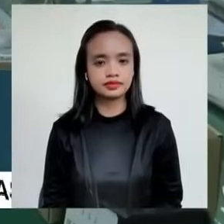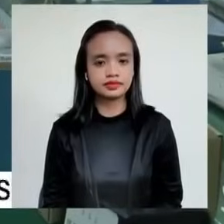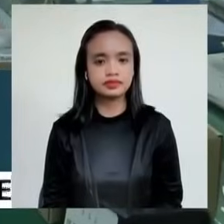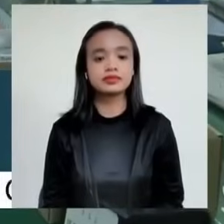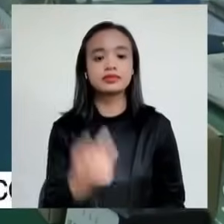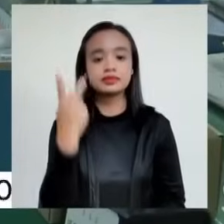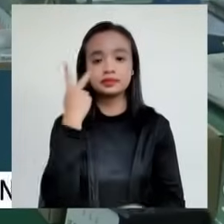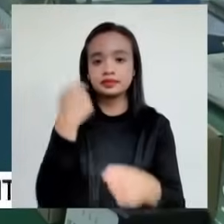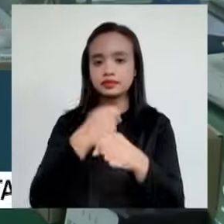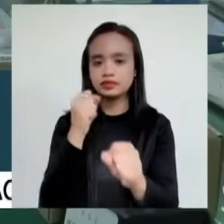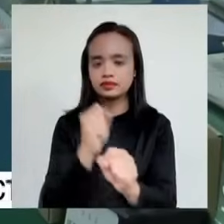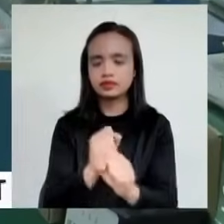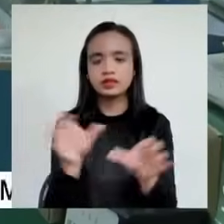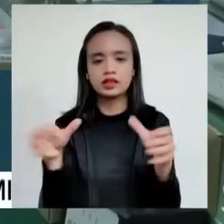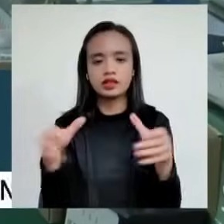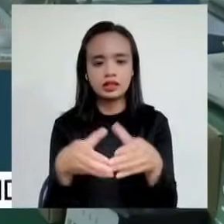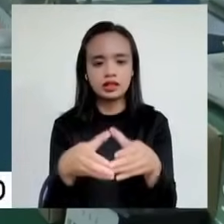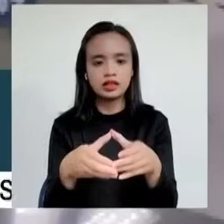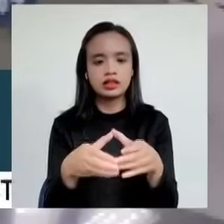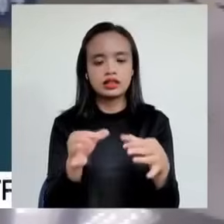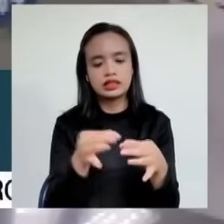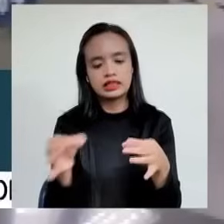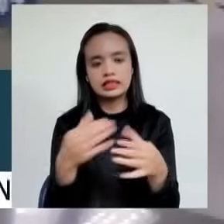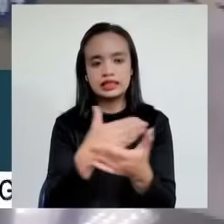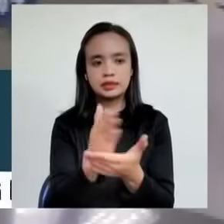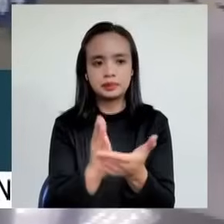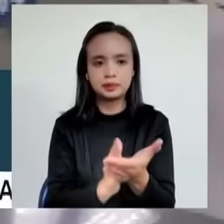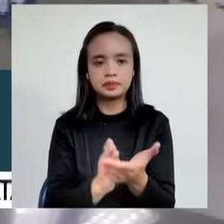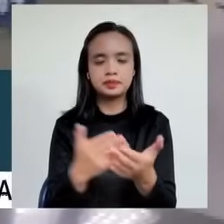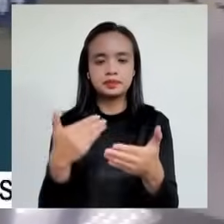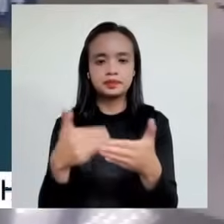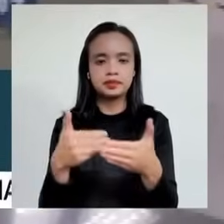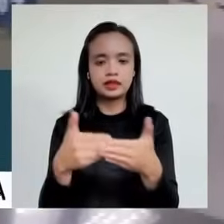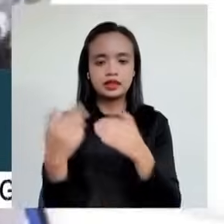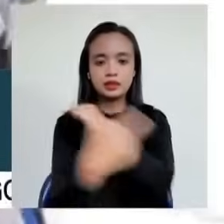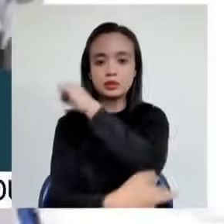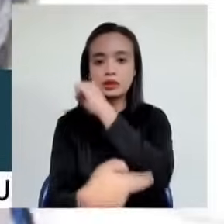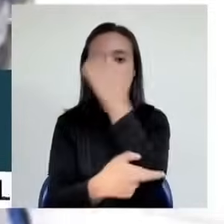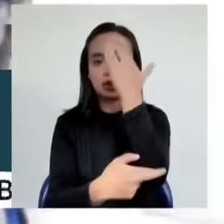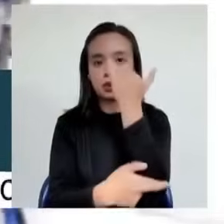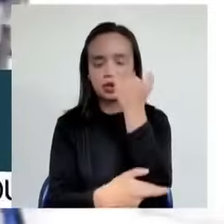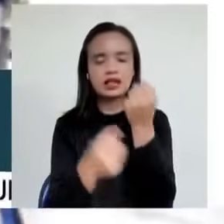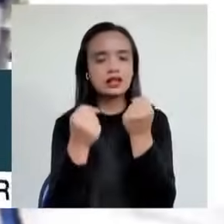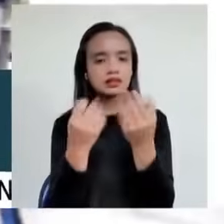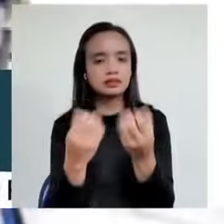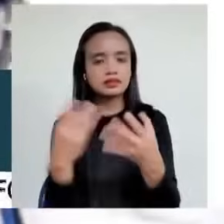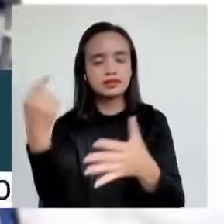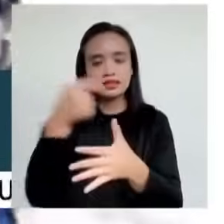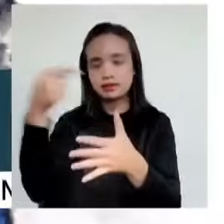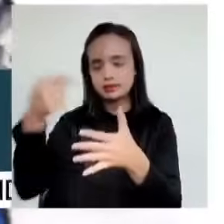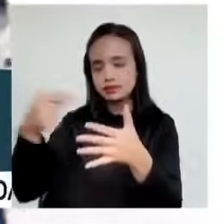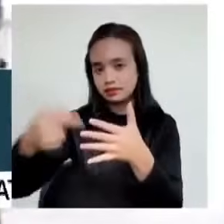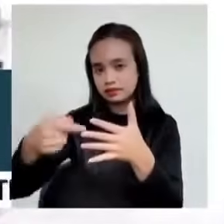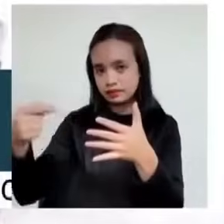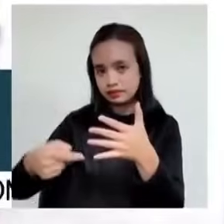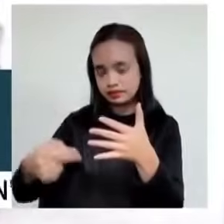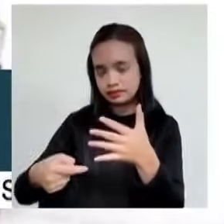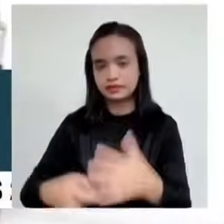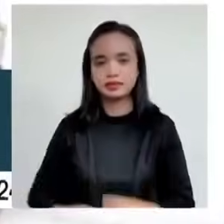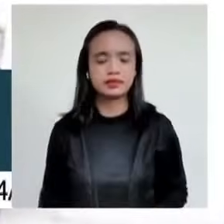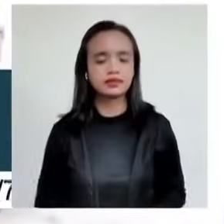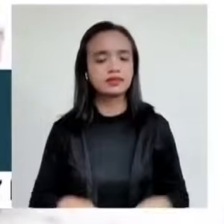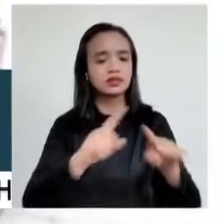sector lags behind some regional neighbors because of many factors like low foreign direct investments and other